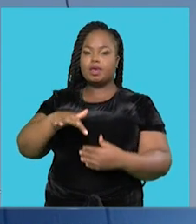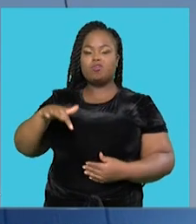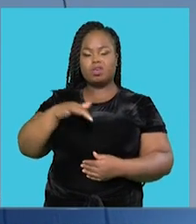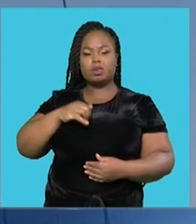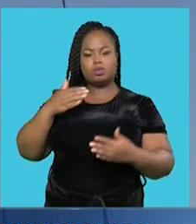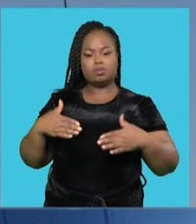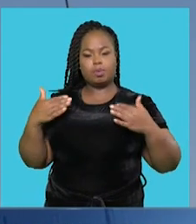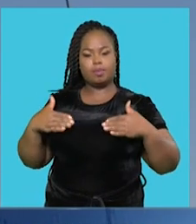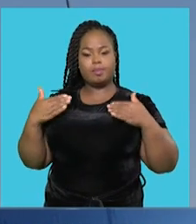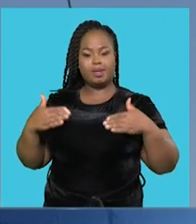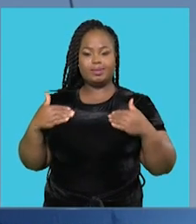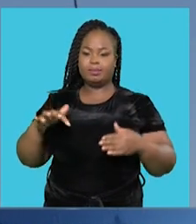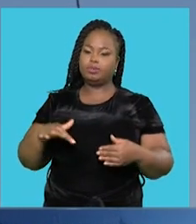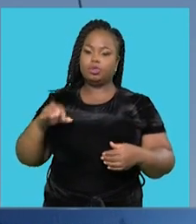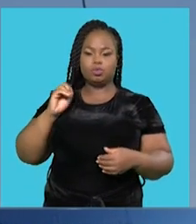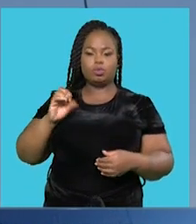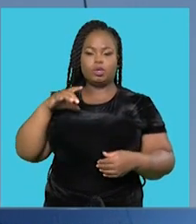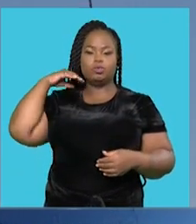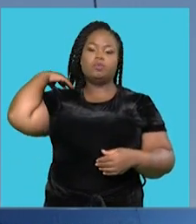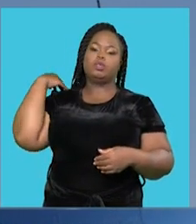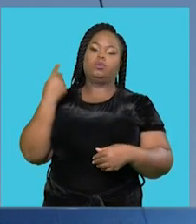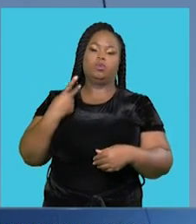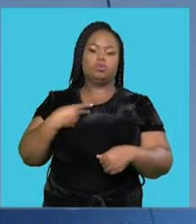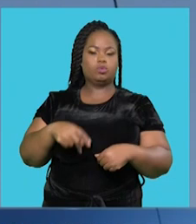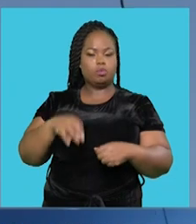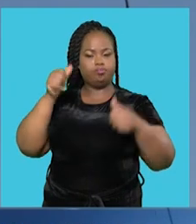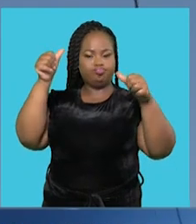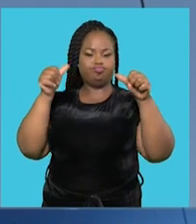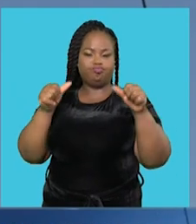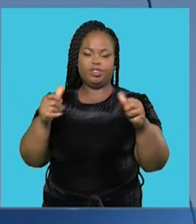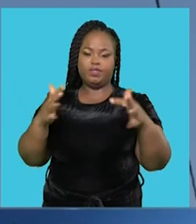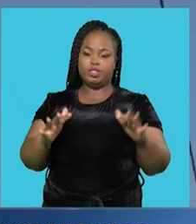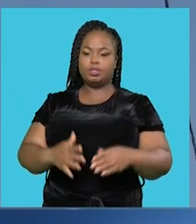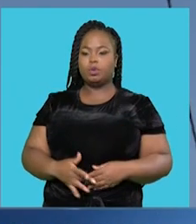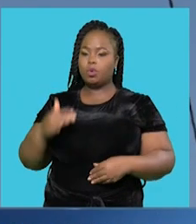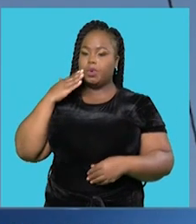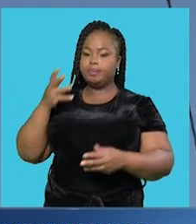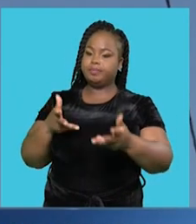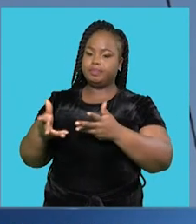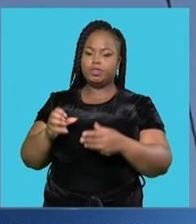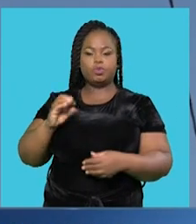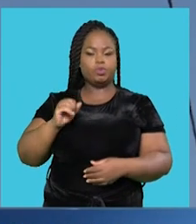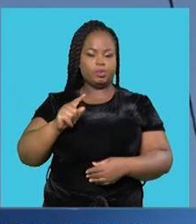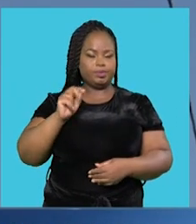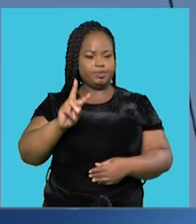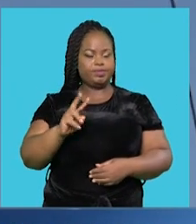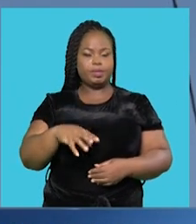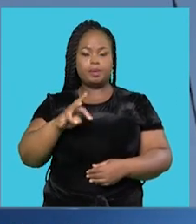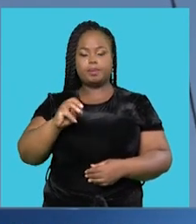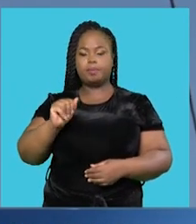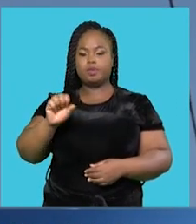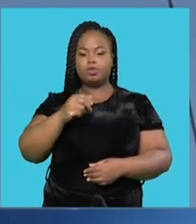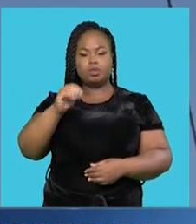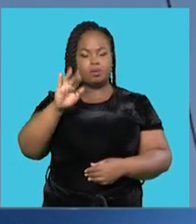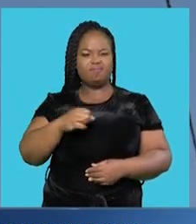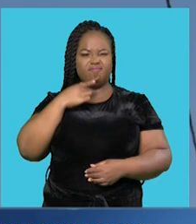e nametse le metsaneng e emeng ya kagisano. Puisanong le lefapha la ditaba la Soweto TV Mashaba o